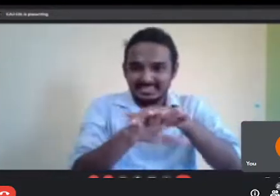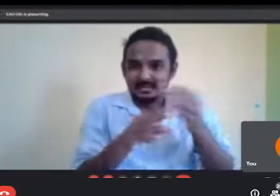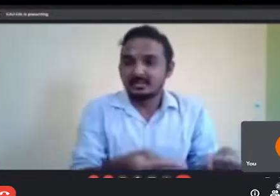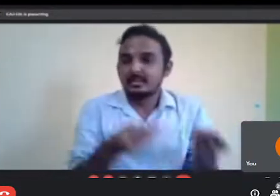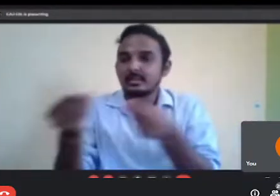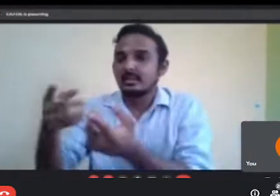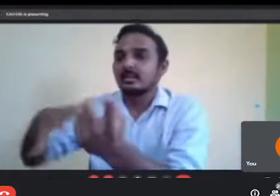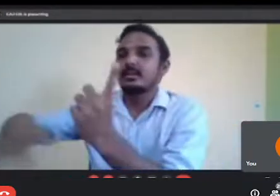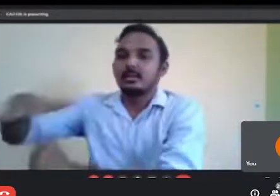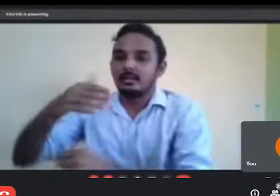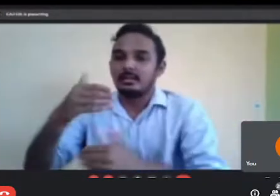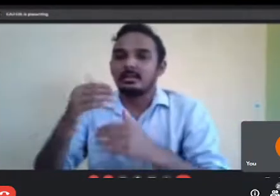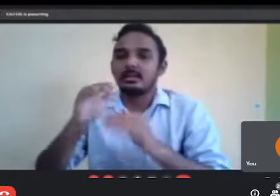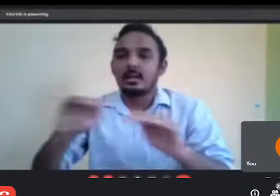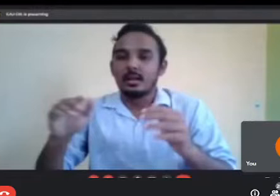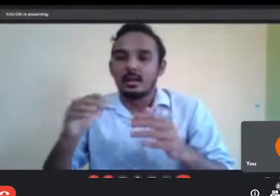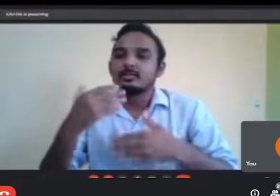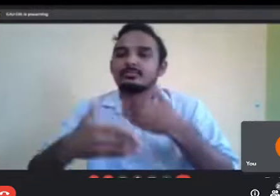know, tried to understand